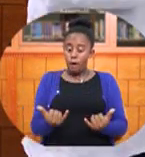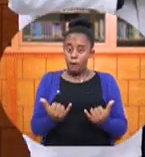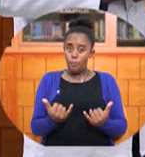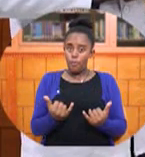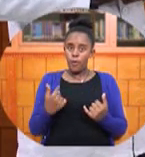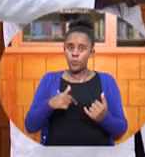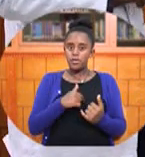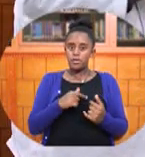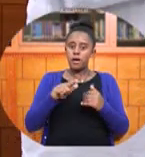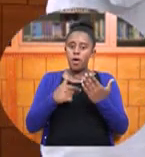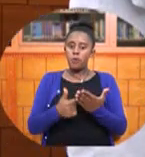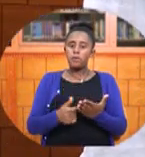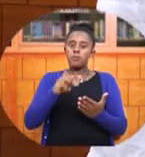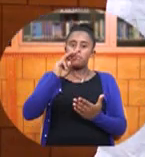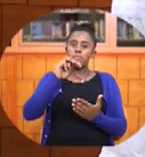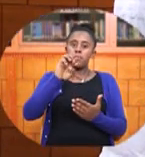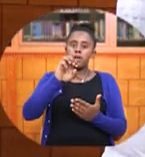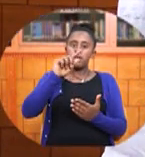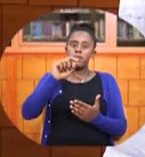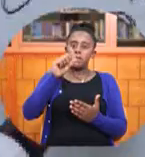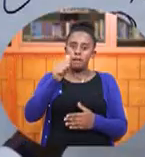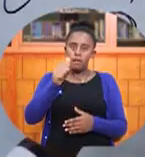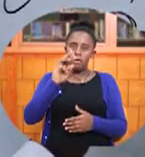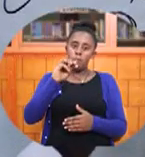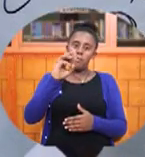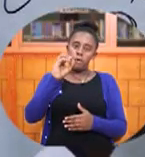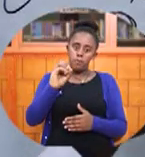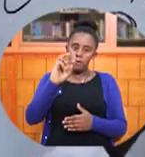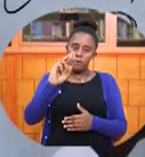see about metamorphosis.